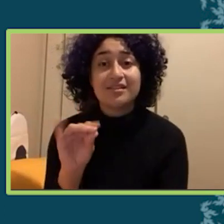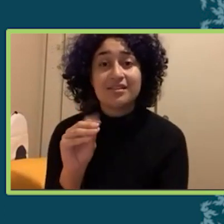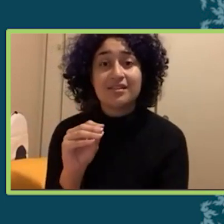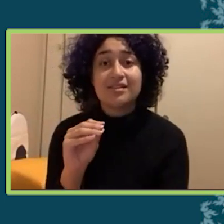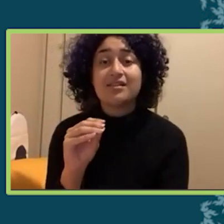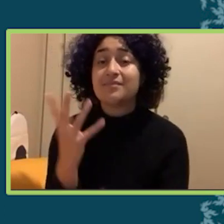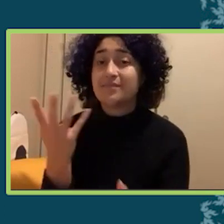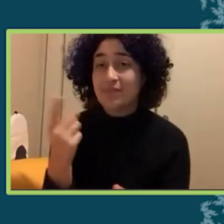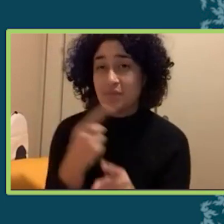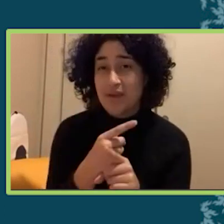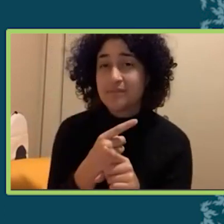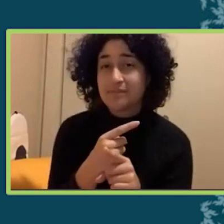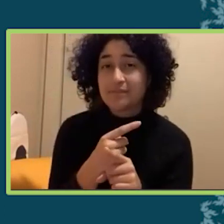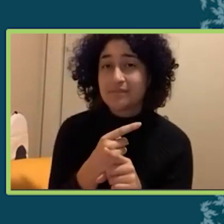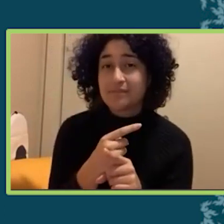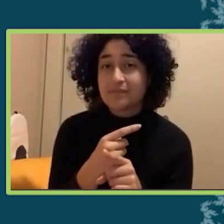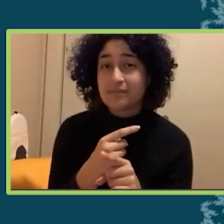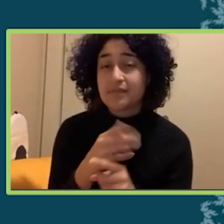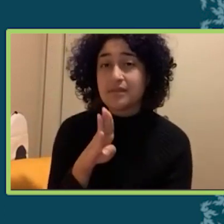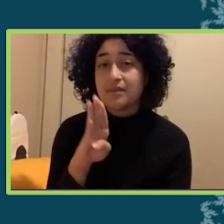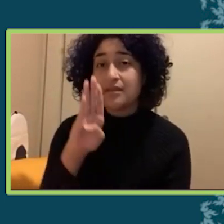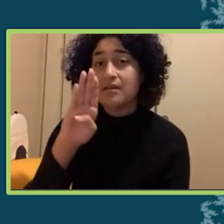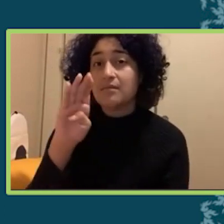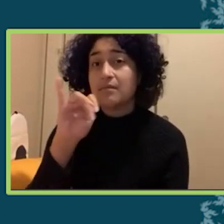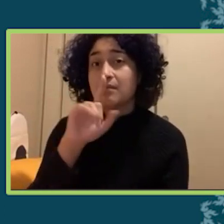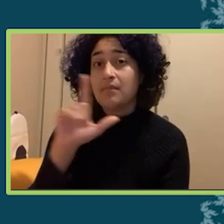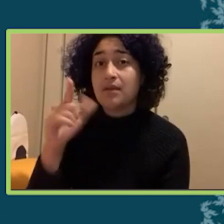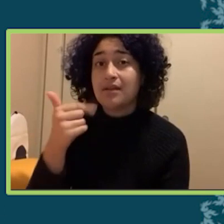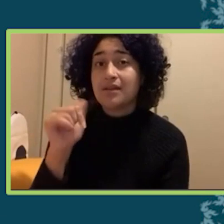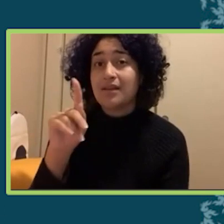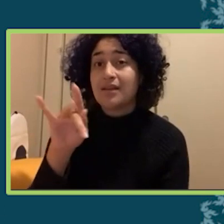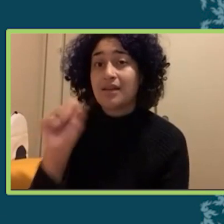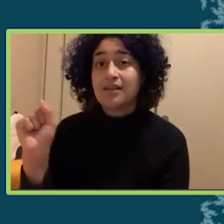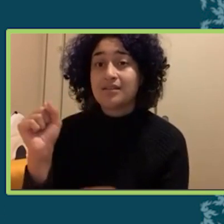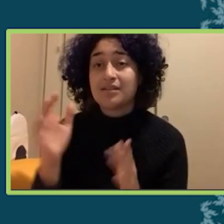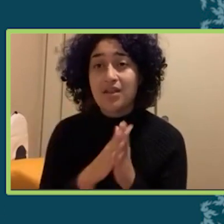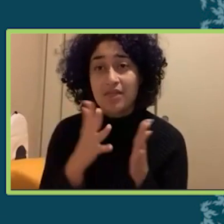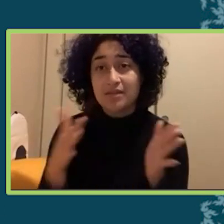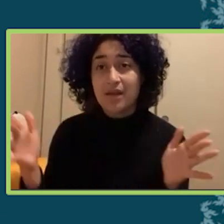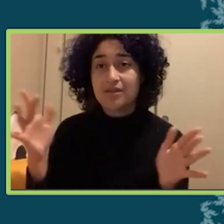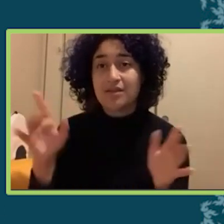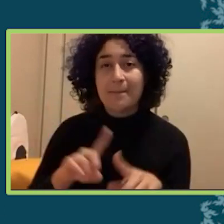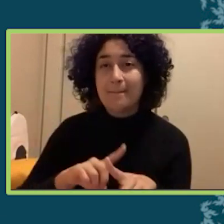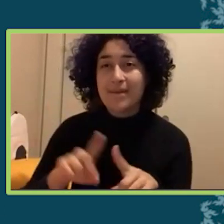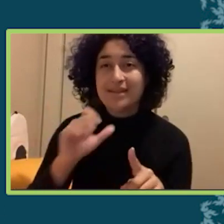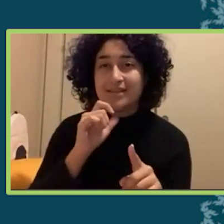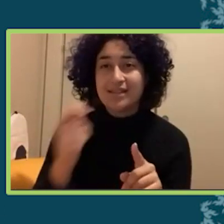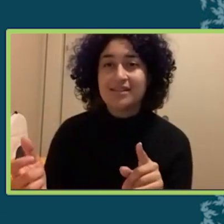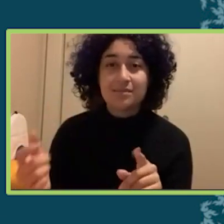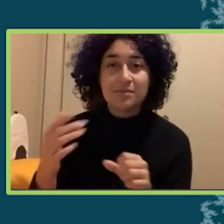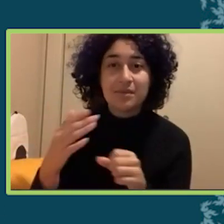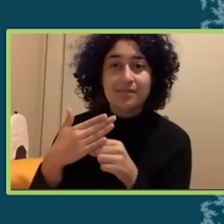Microsoft, right? Bill Gates is also on the spectrum, but doesn't seem to be hampering that ability to